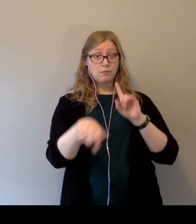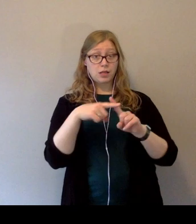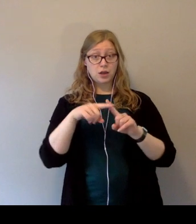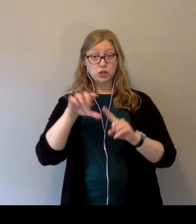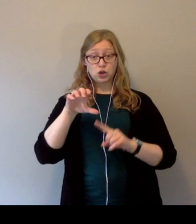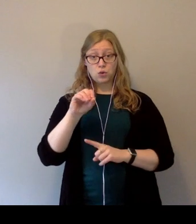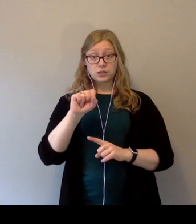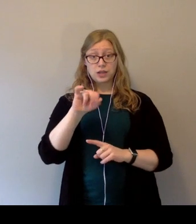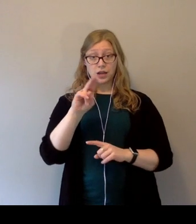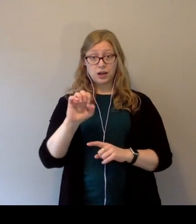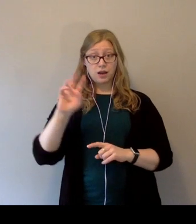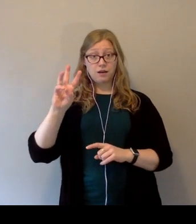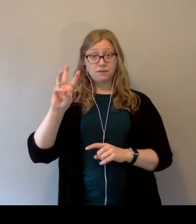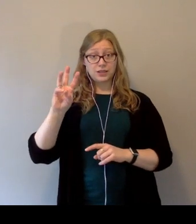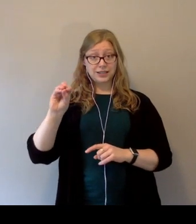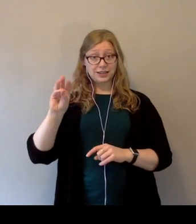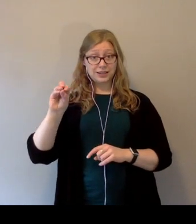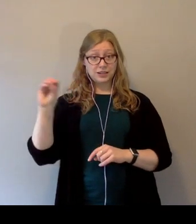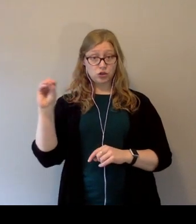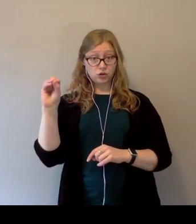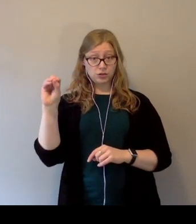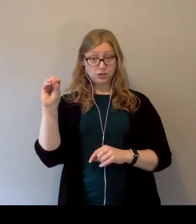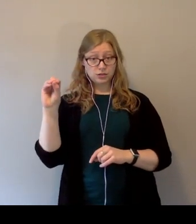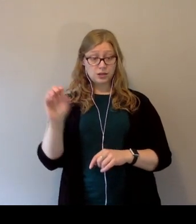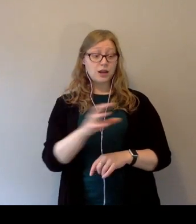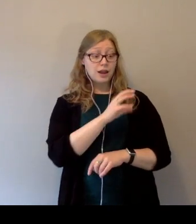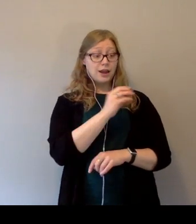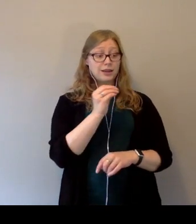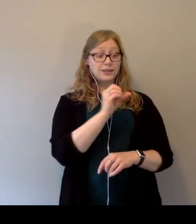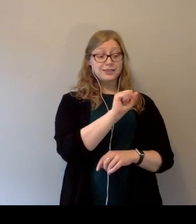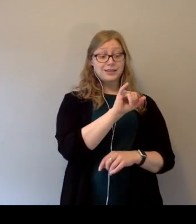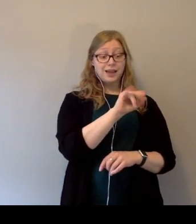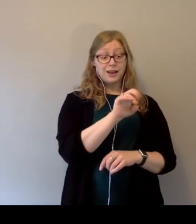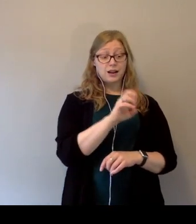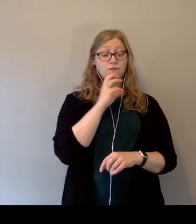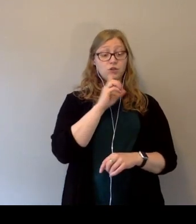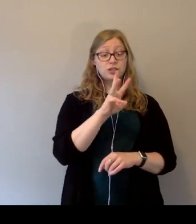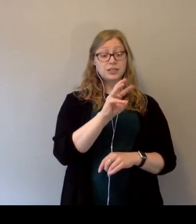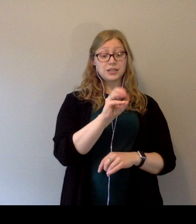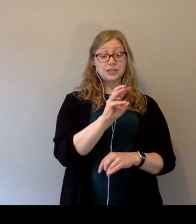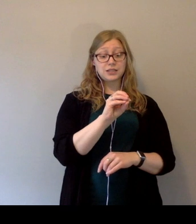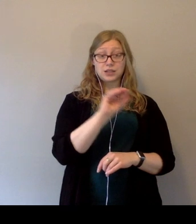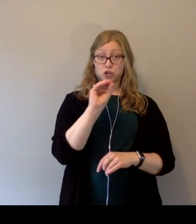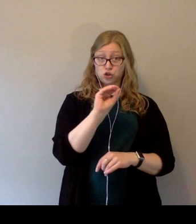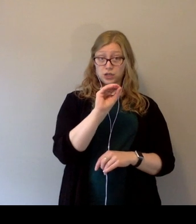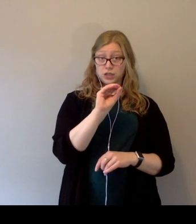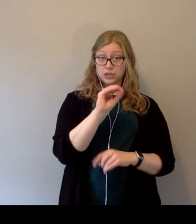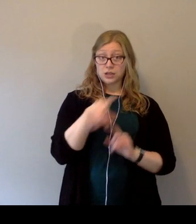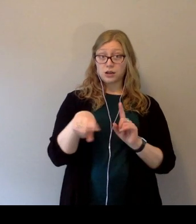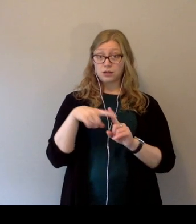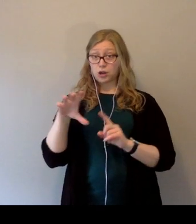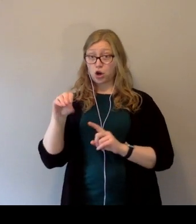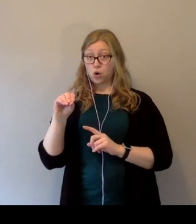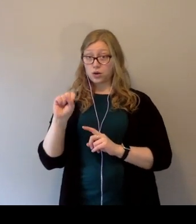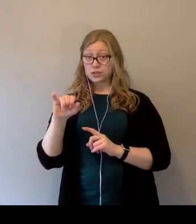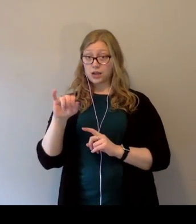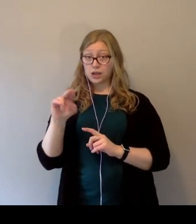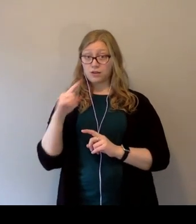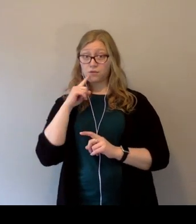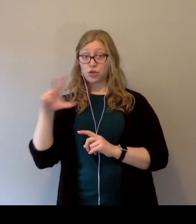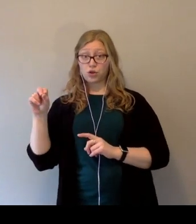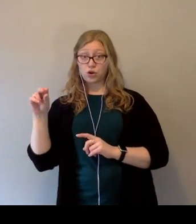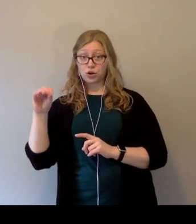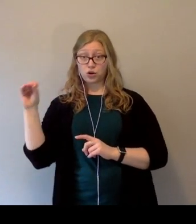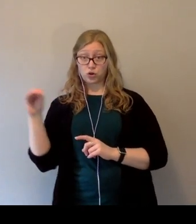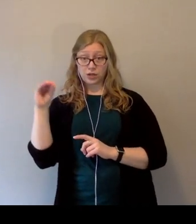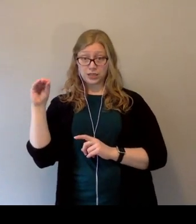also think about the sine of 60 degrees and the cosine of 30 degrees. Well, the only thing I know for